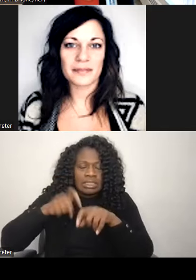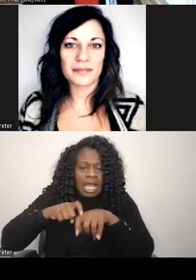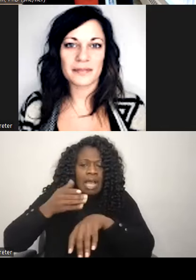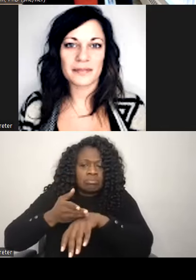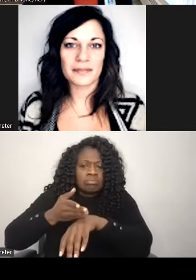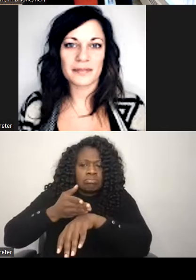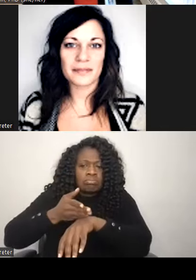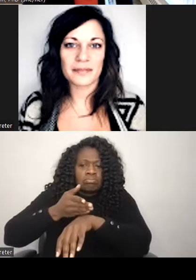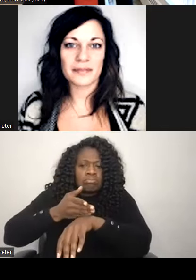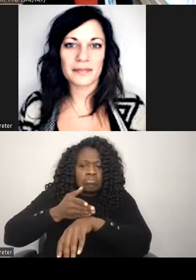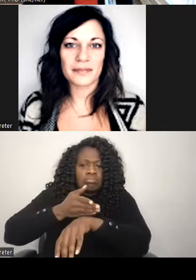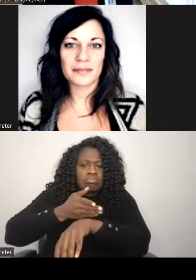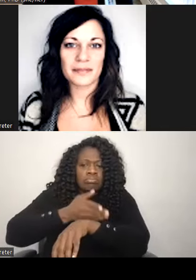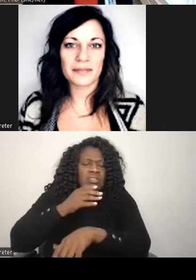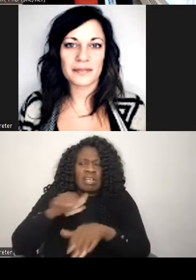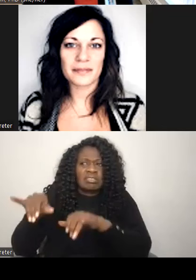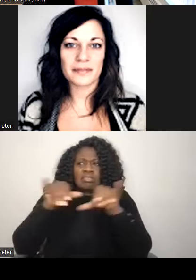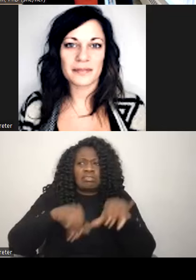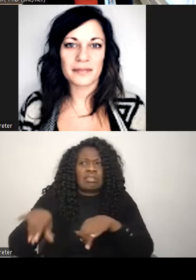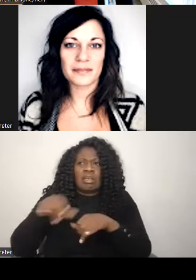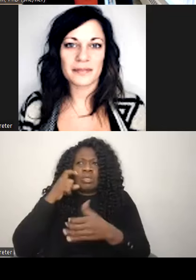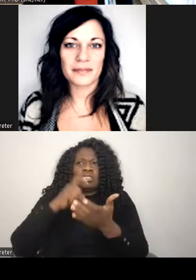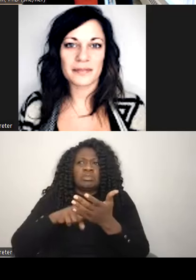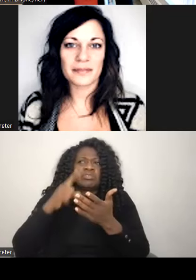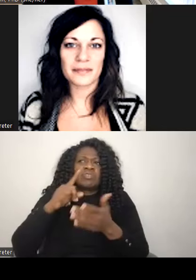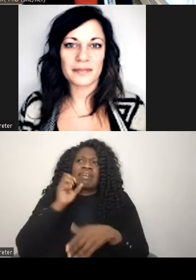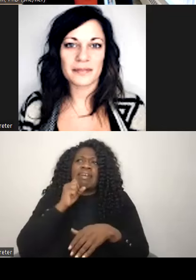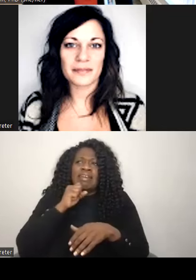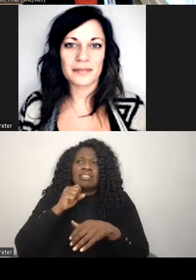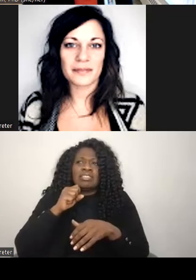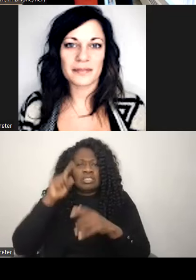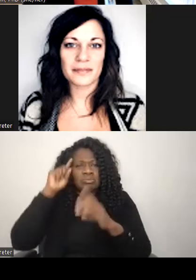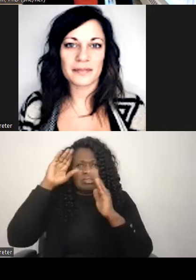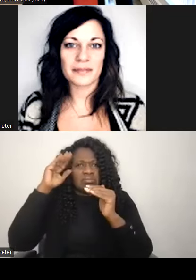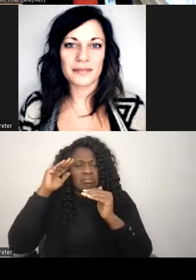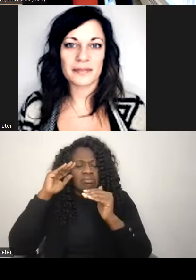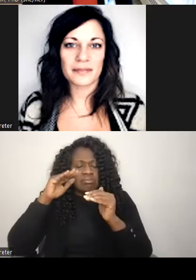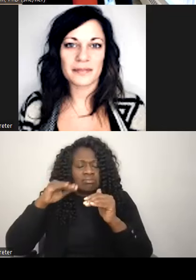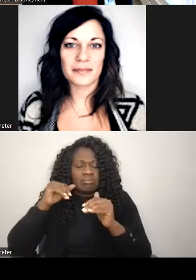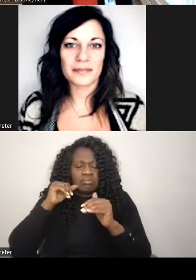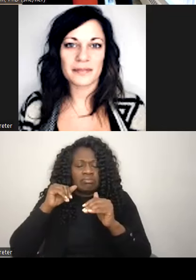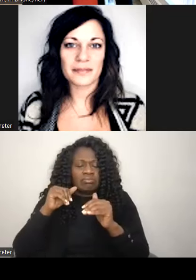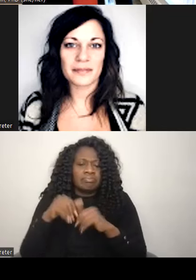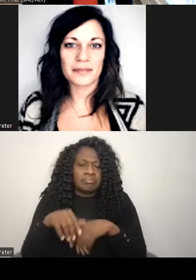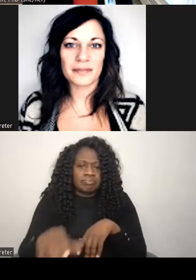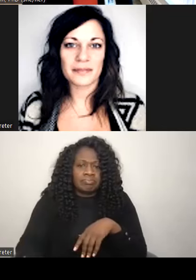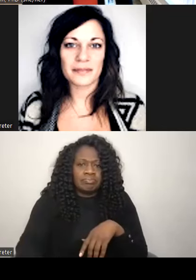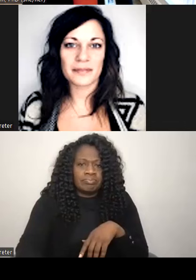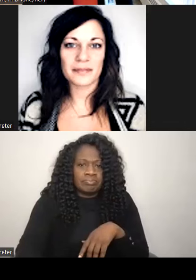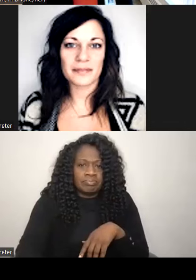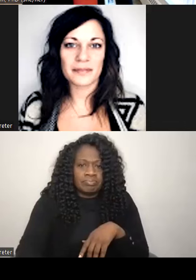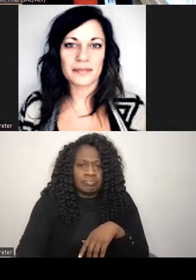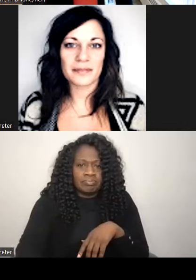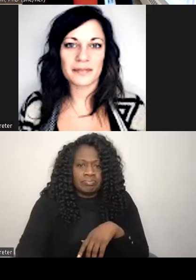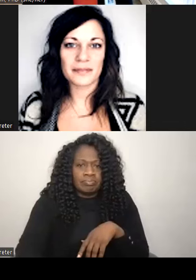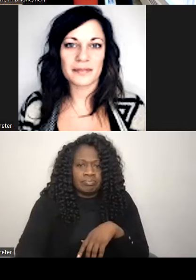that is not the same as what we would expect for age-based expectations. And as I was mentioning before, all